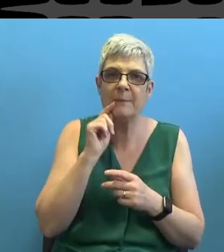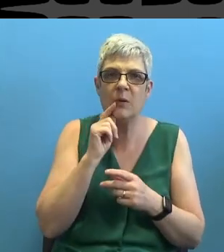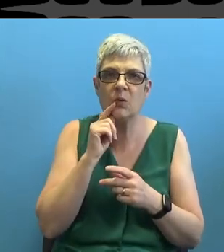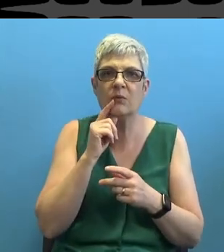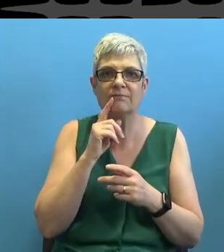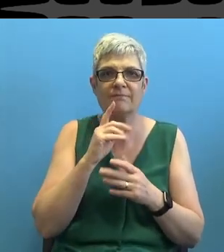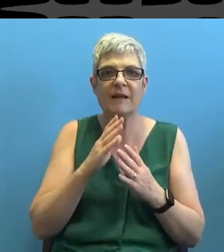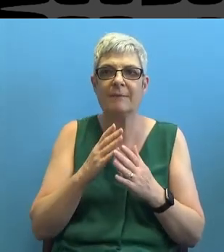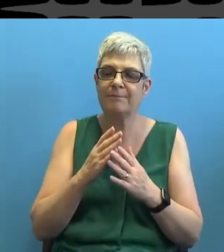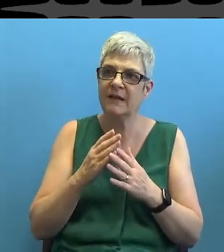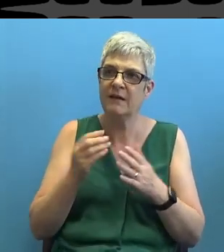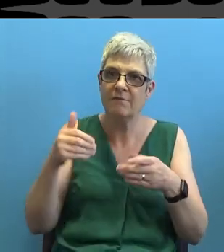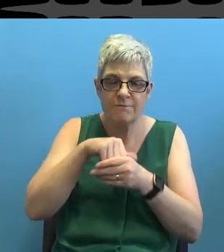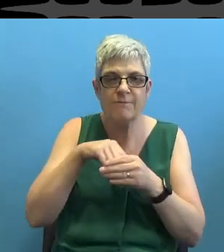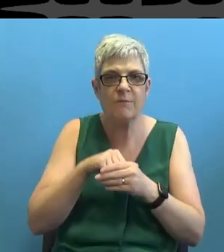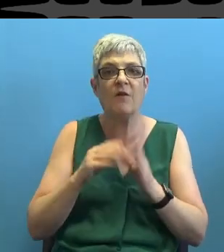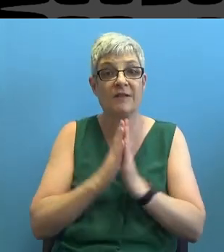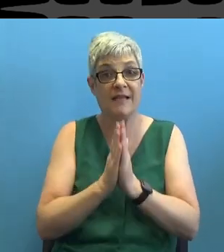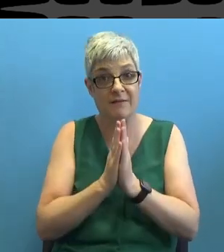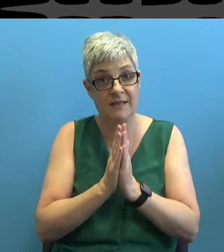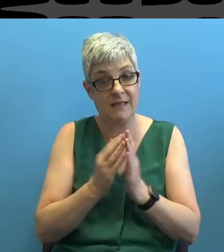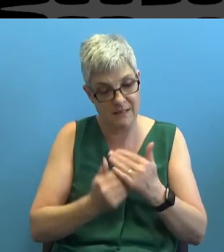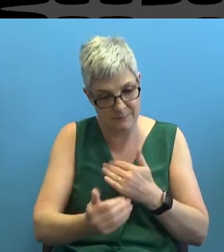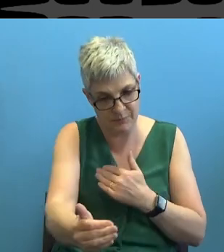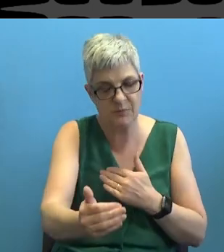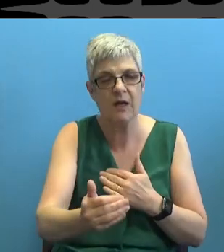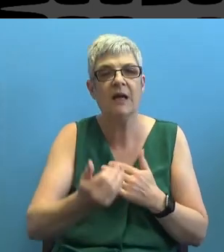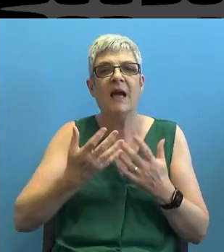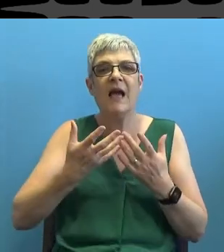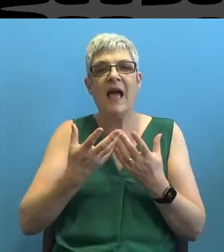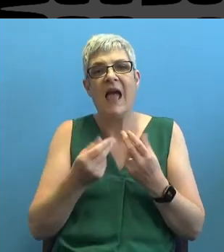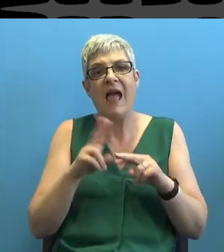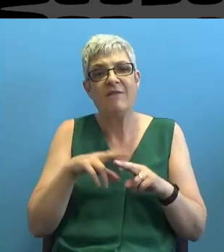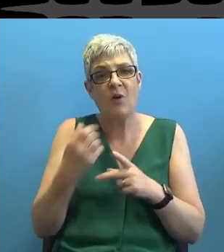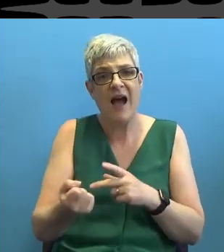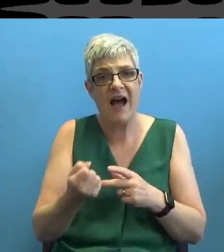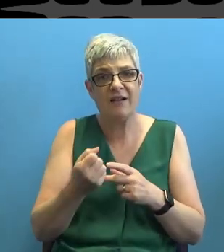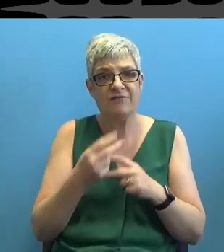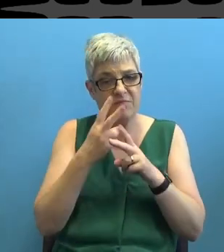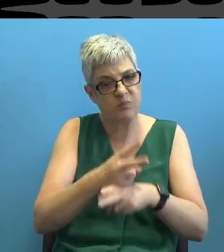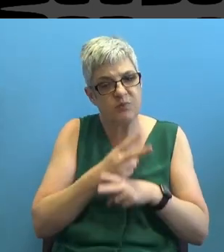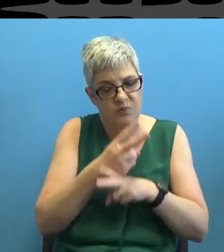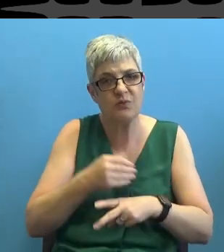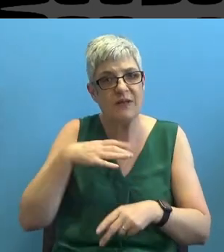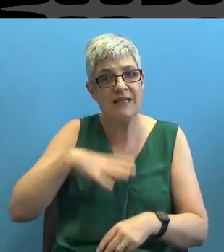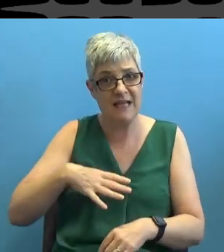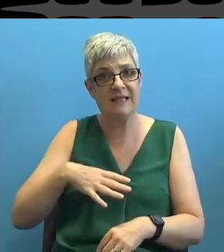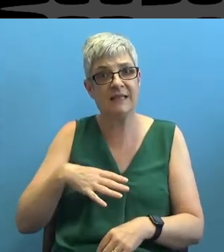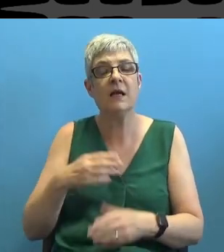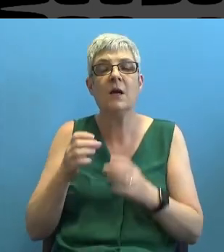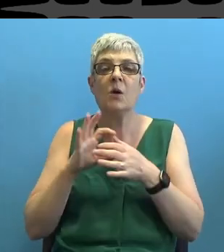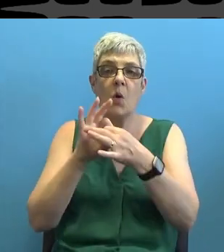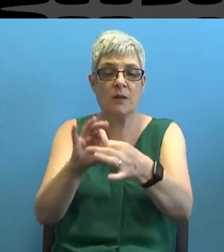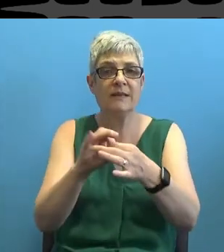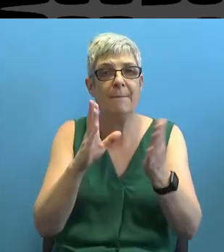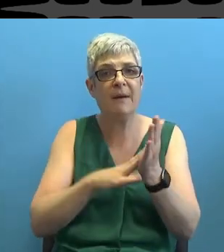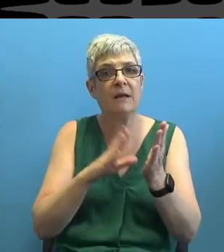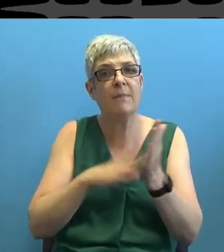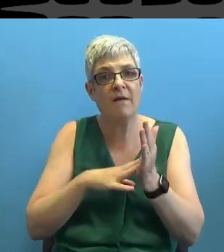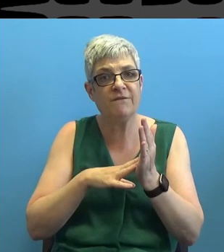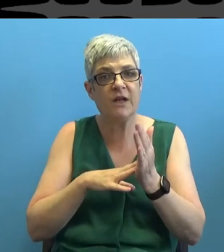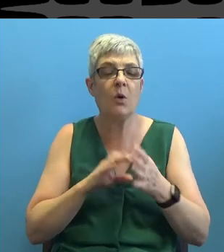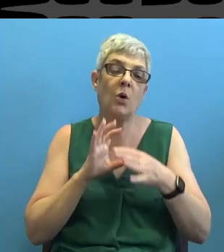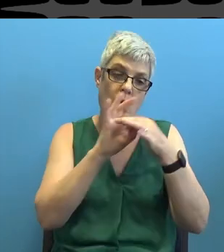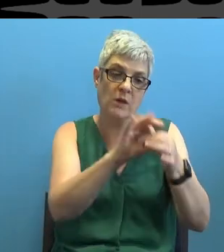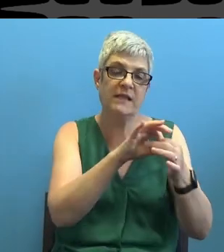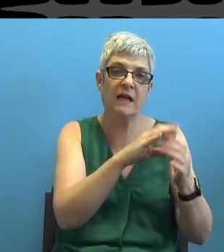the services in coming weeks. Also, if there are any pastoral needs, you can contact Miriam Murphy directly or contact the church